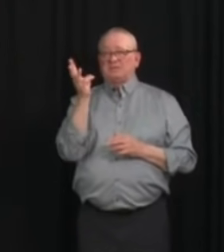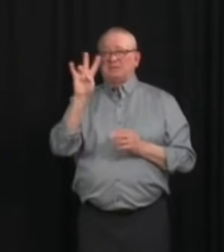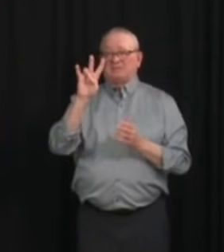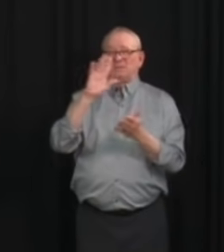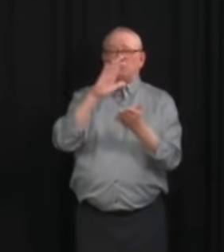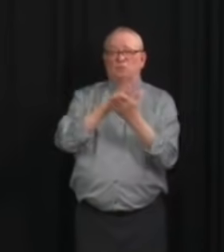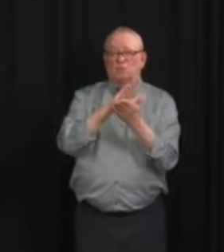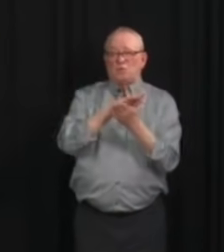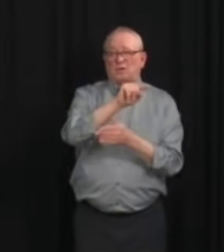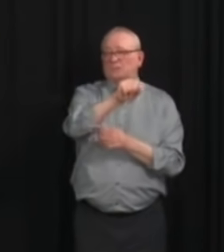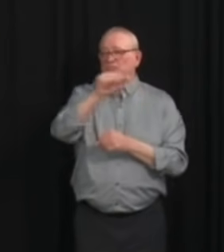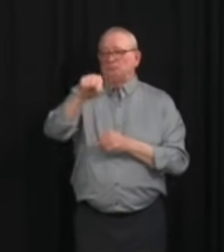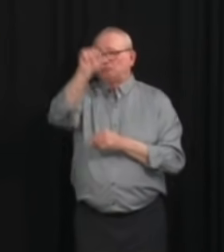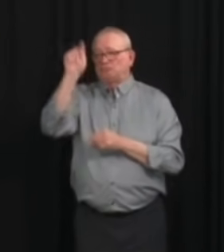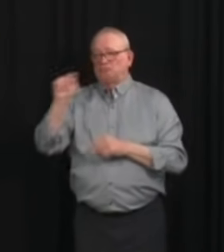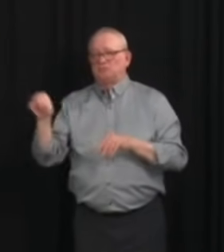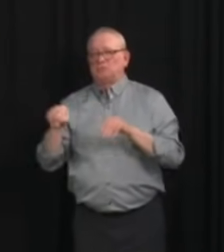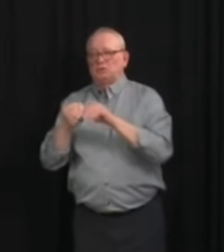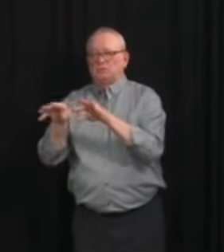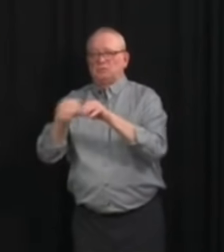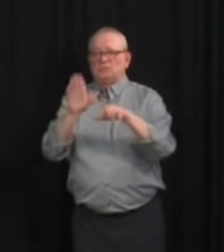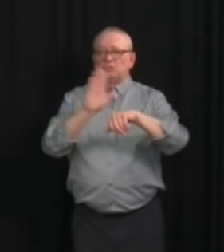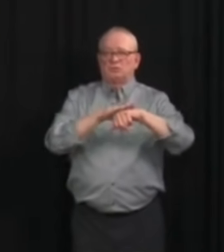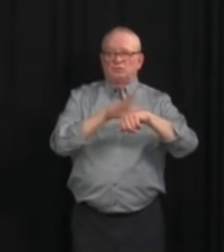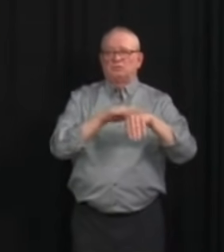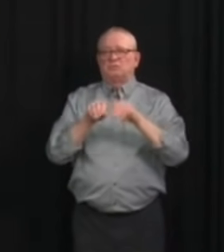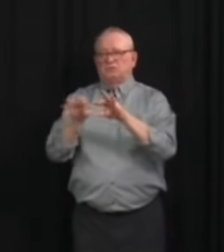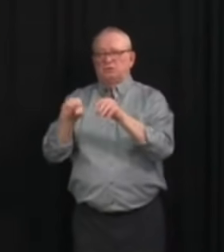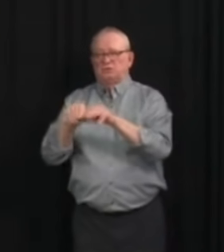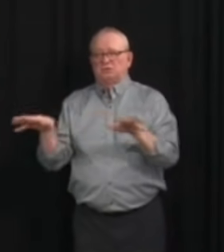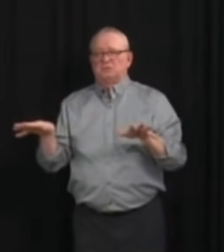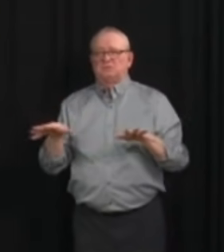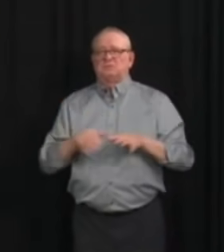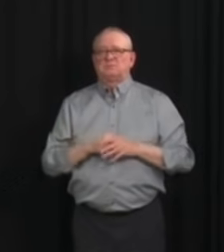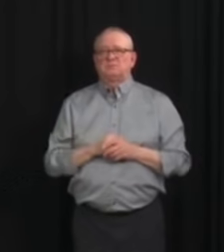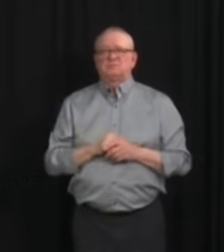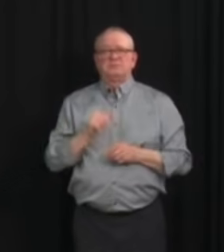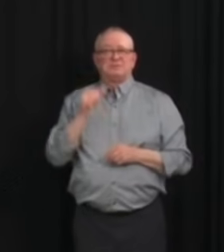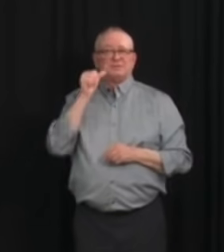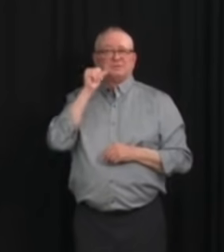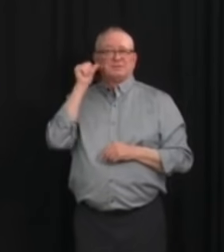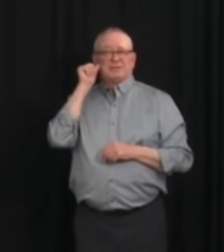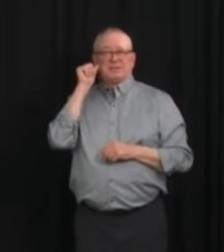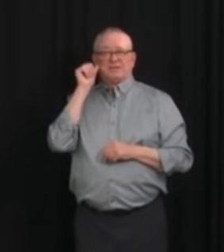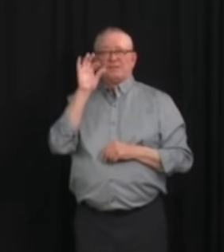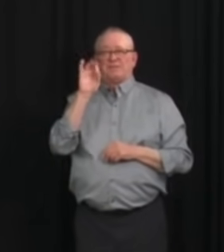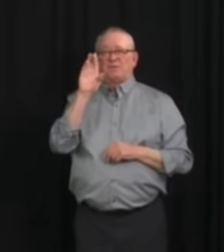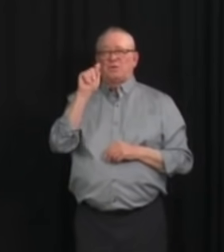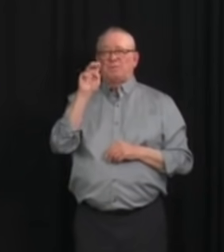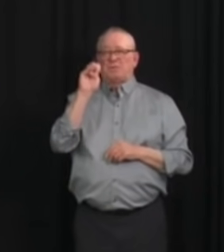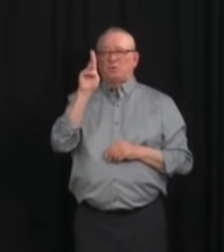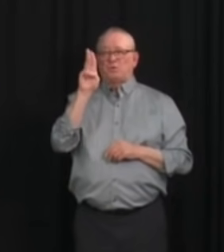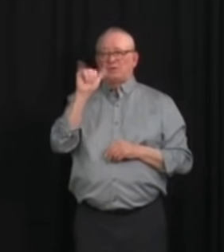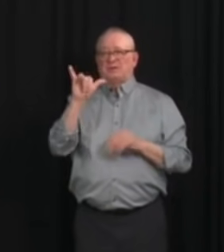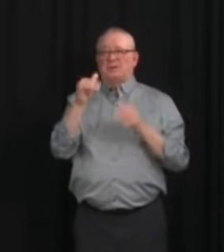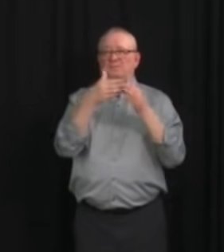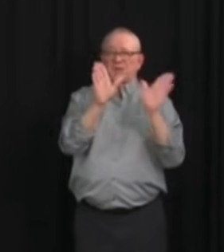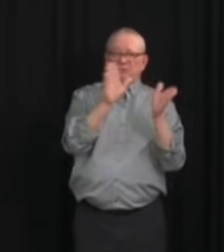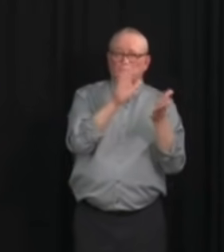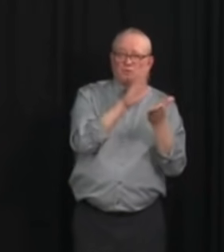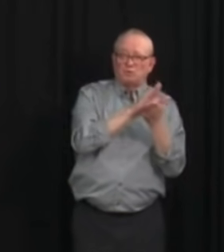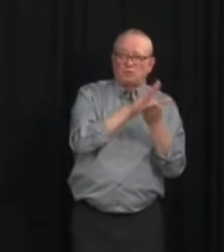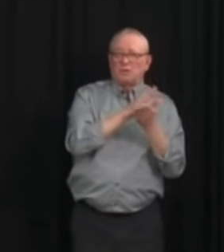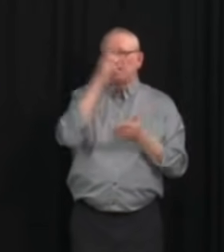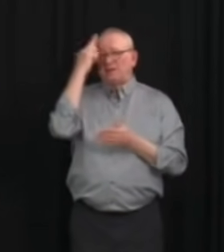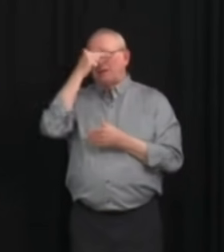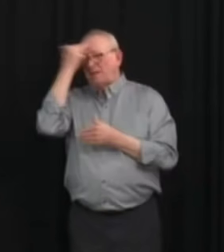the province. Yesterday, Fort McMurray Public and Catholic school boards moved grades 7 to 12 online